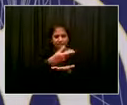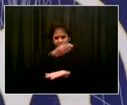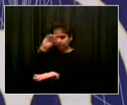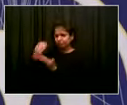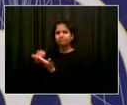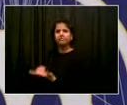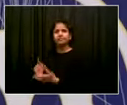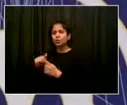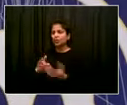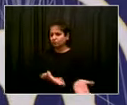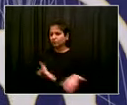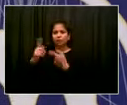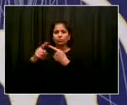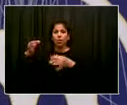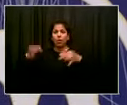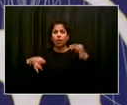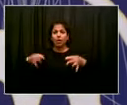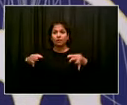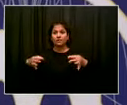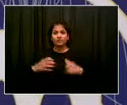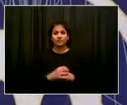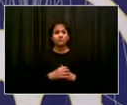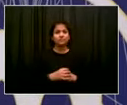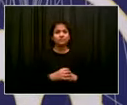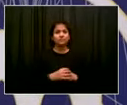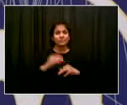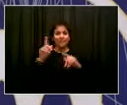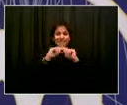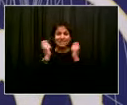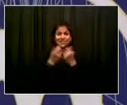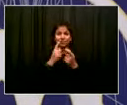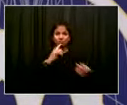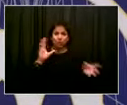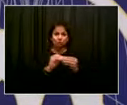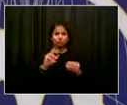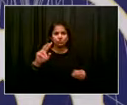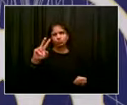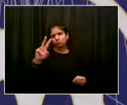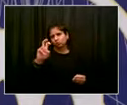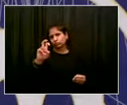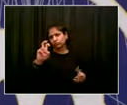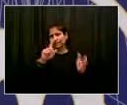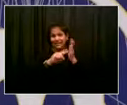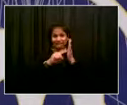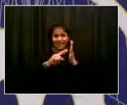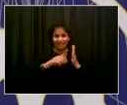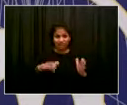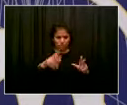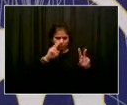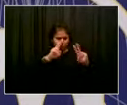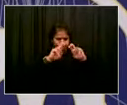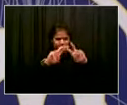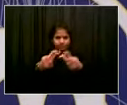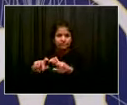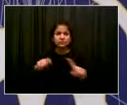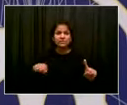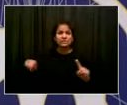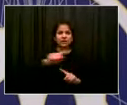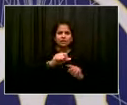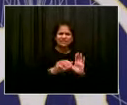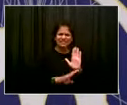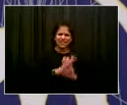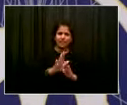team consists of over 200 investigators that pride themselves in building pristine cases. And I'm so thankful and